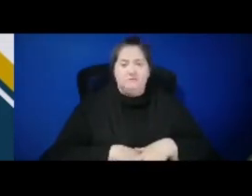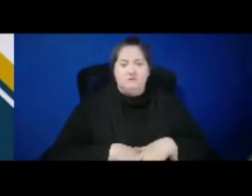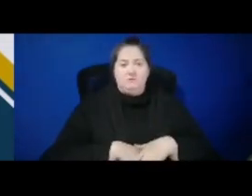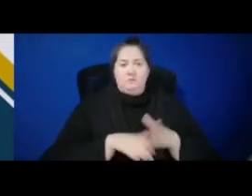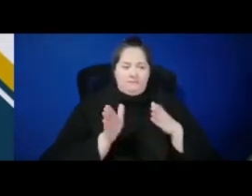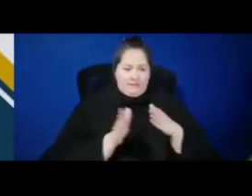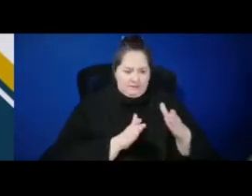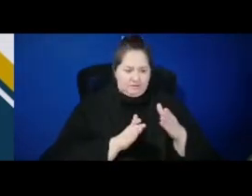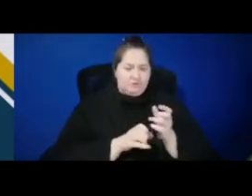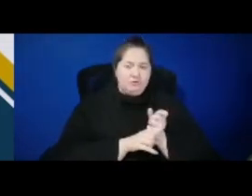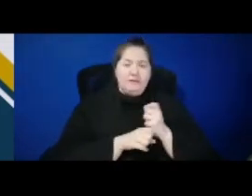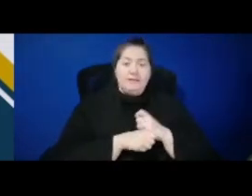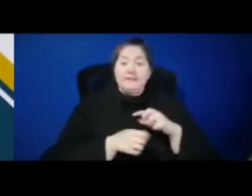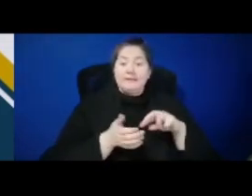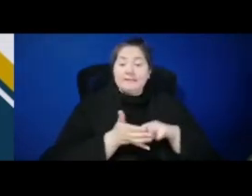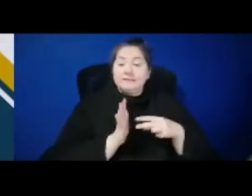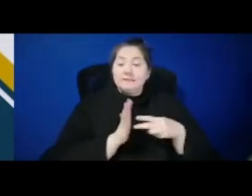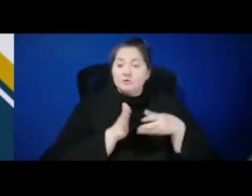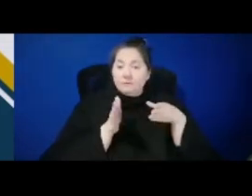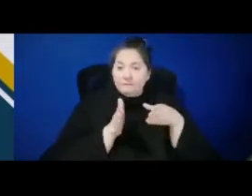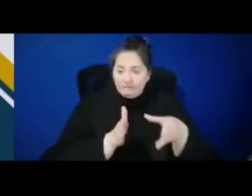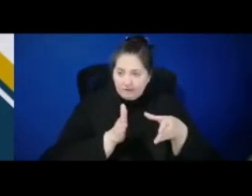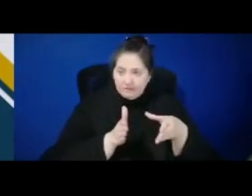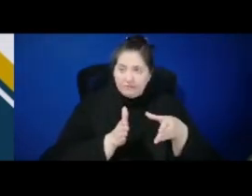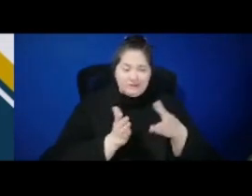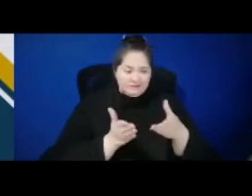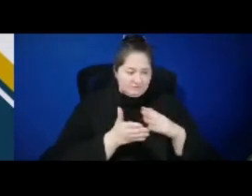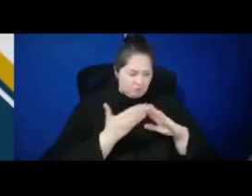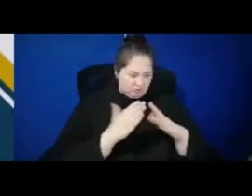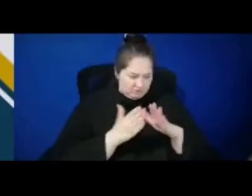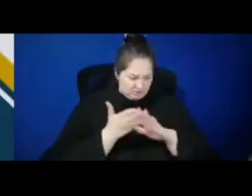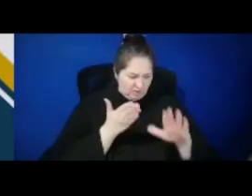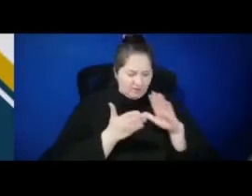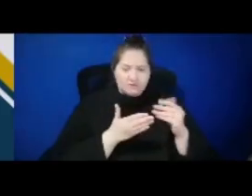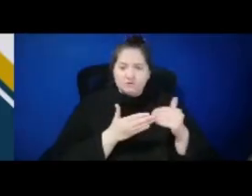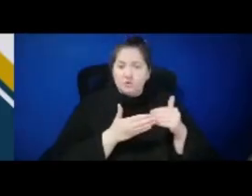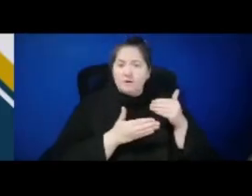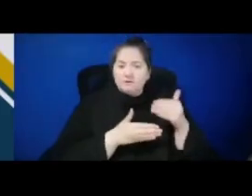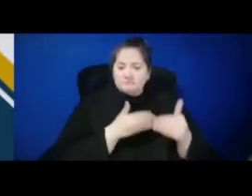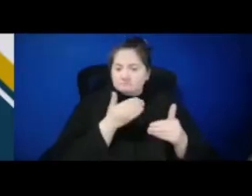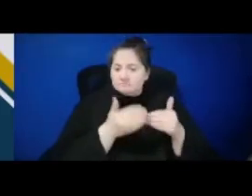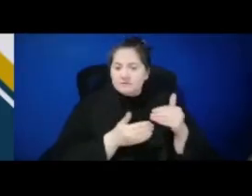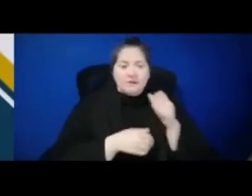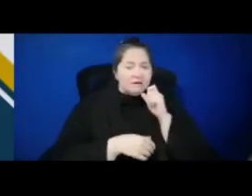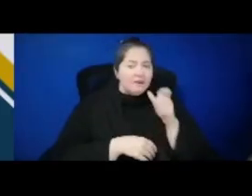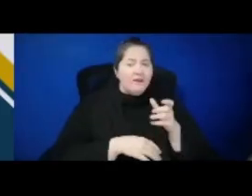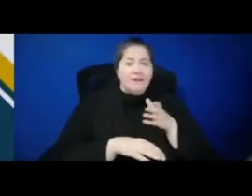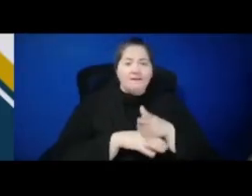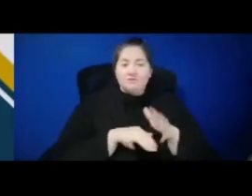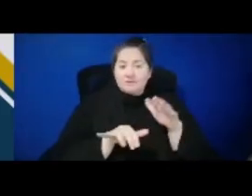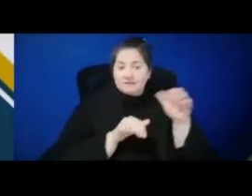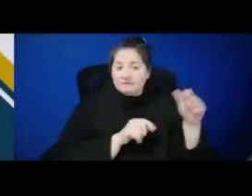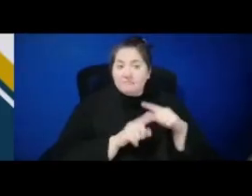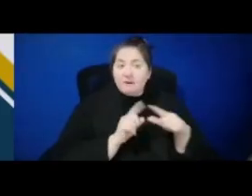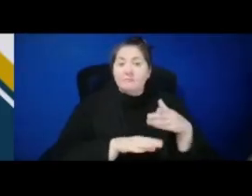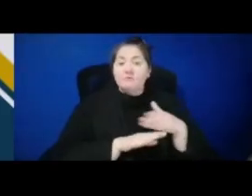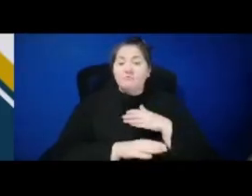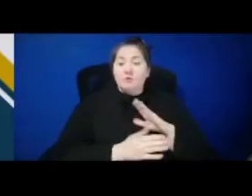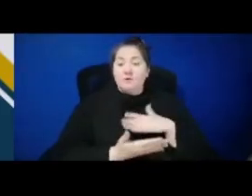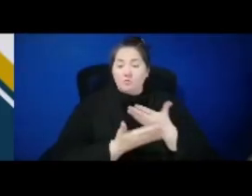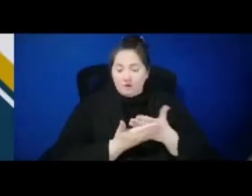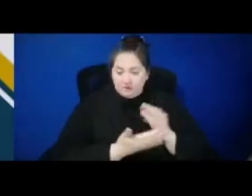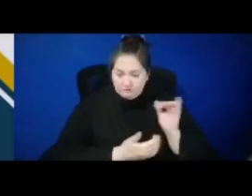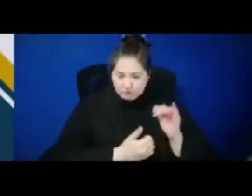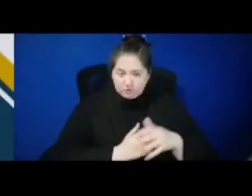trying to create intentional pathways at the community college system, not just after people leave us, but before they come to